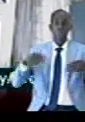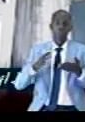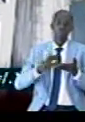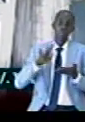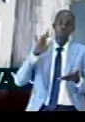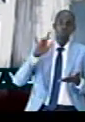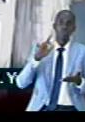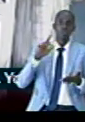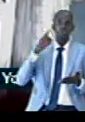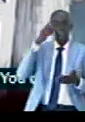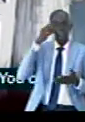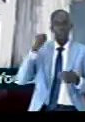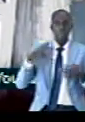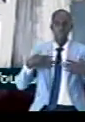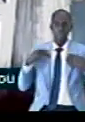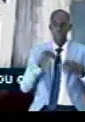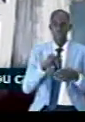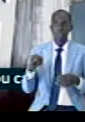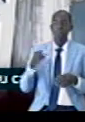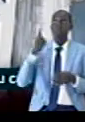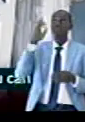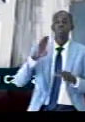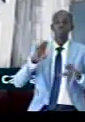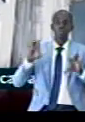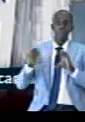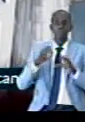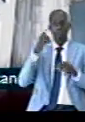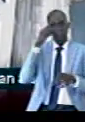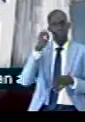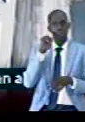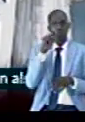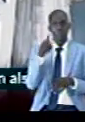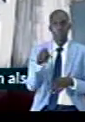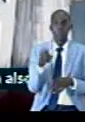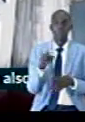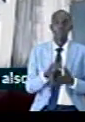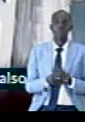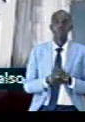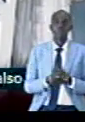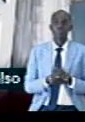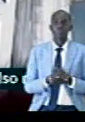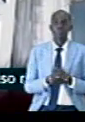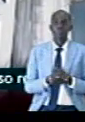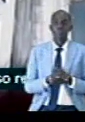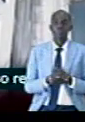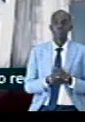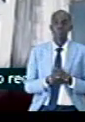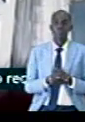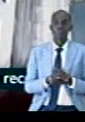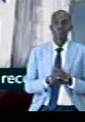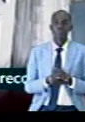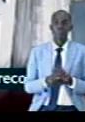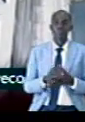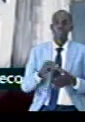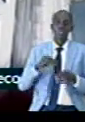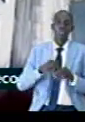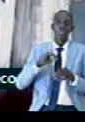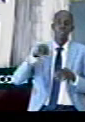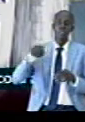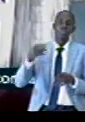for the healing he gave unto me. When this program came up last month, that was June,